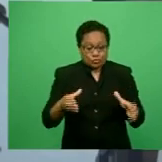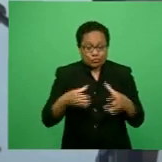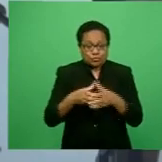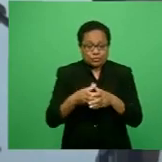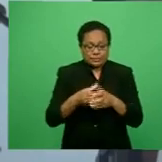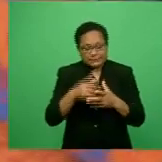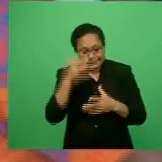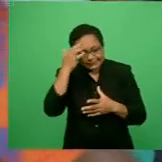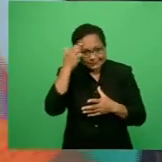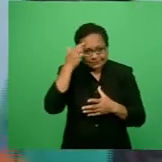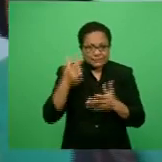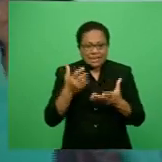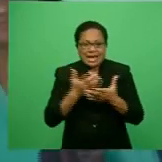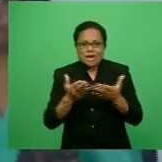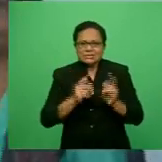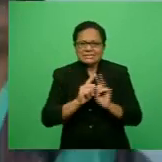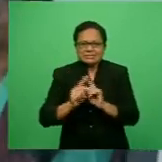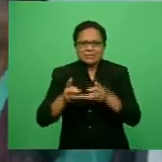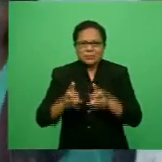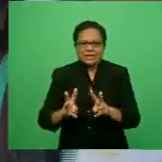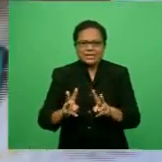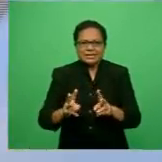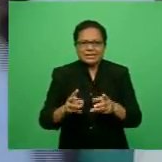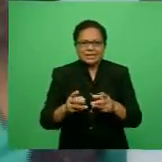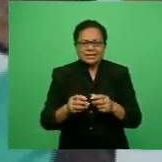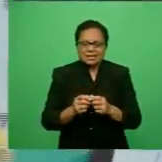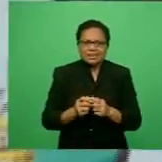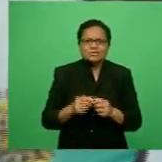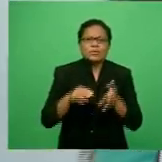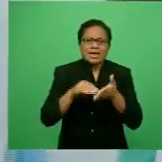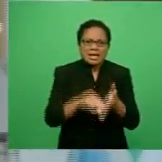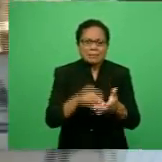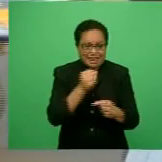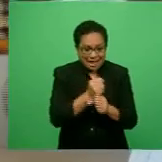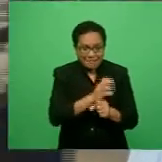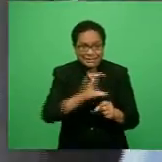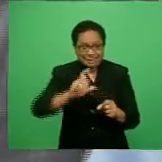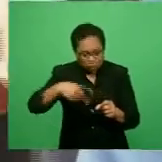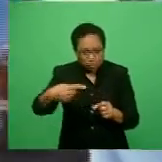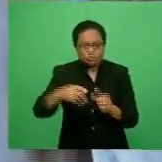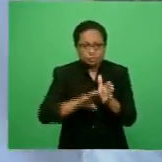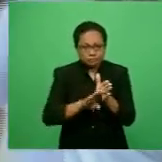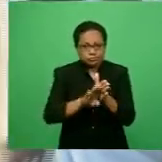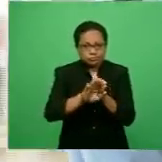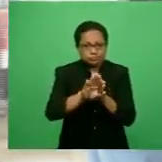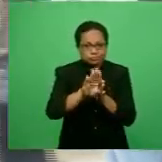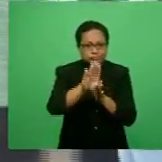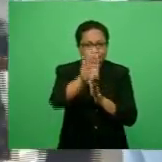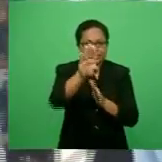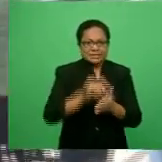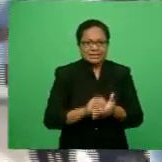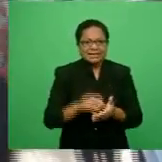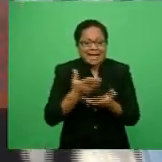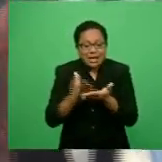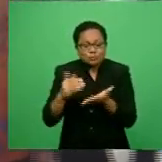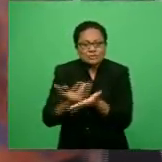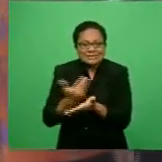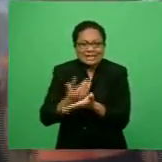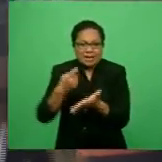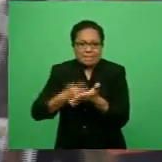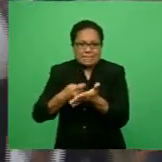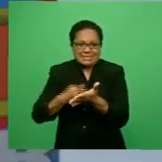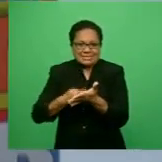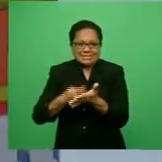has implemented measures to maintain some level of operating profitability and preserve cash.